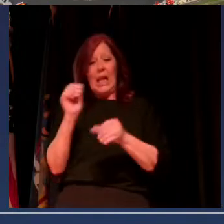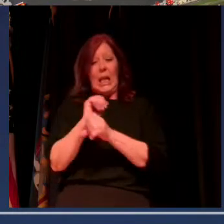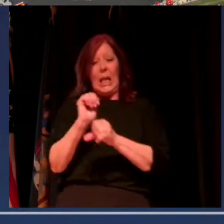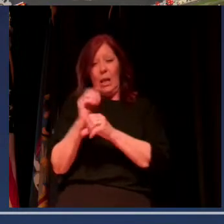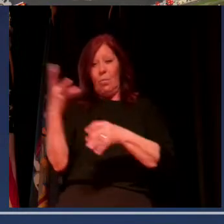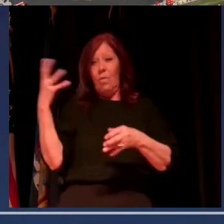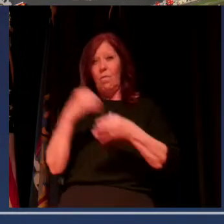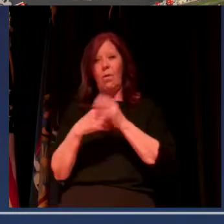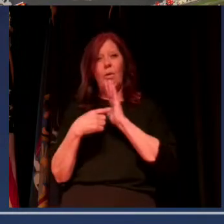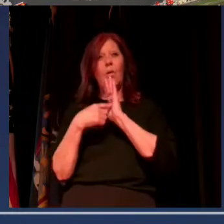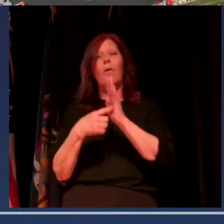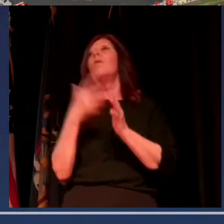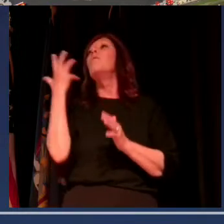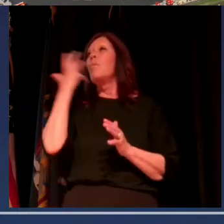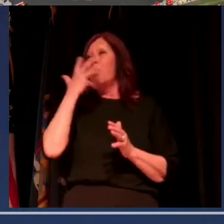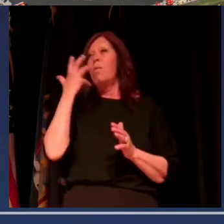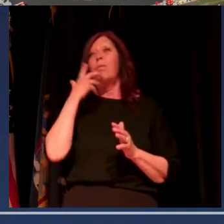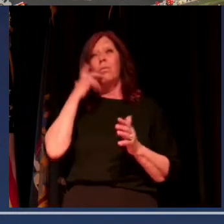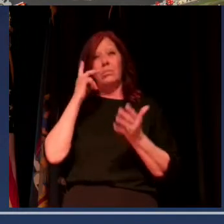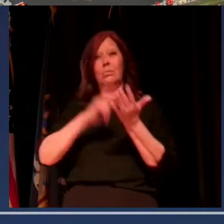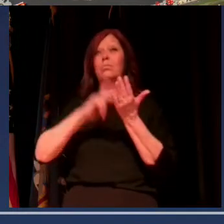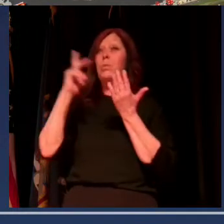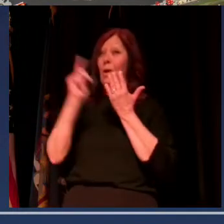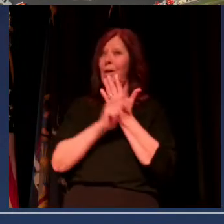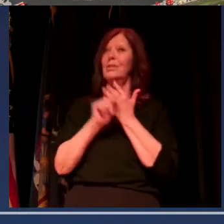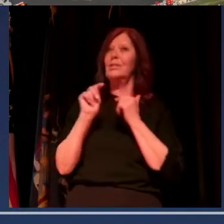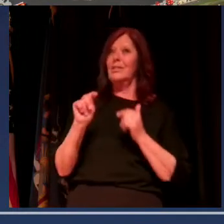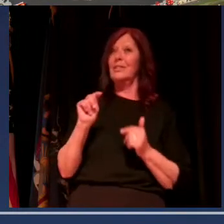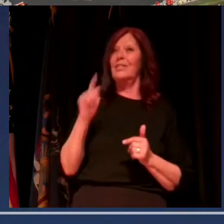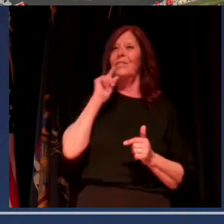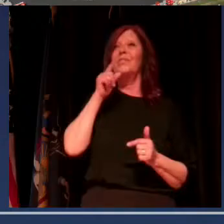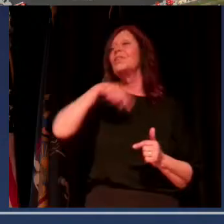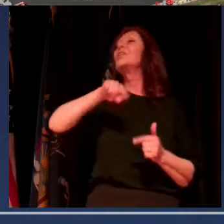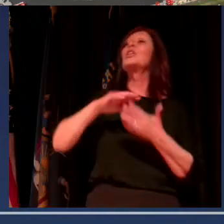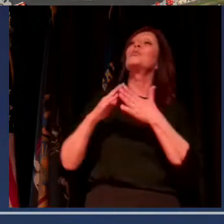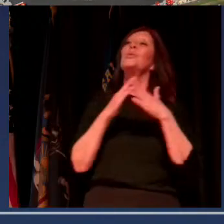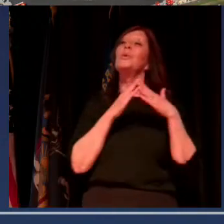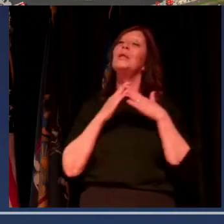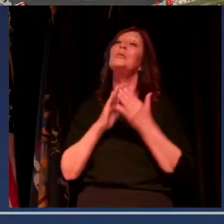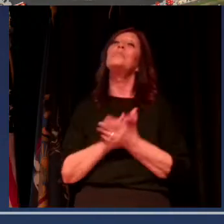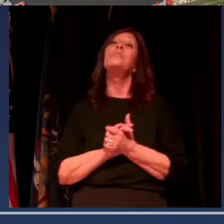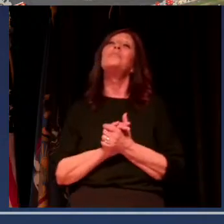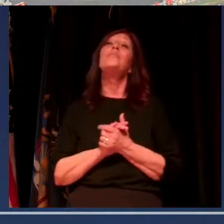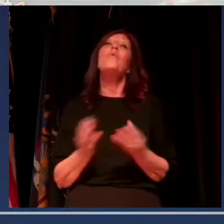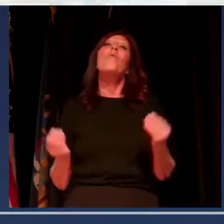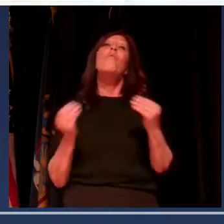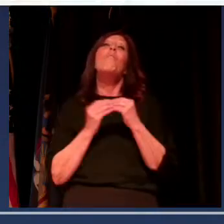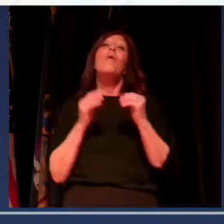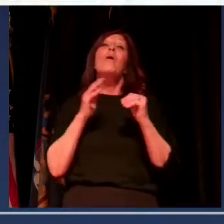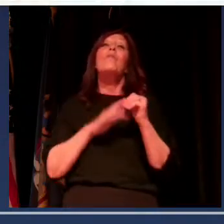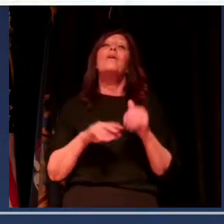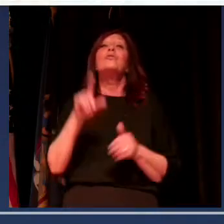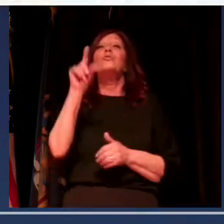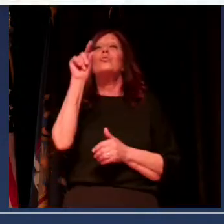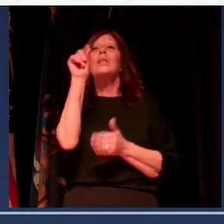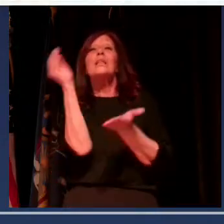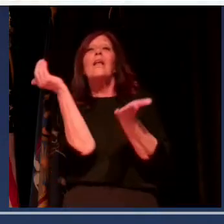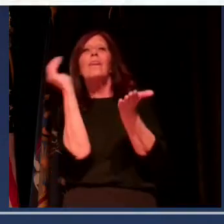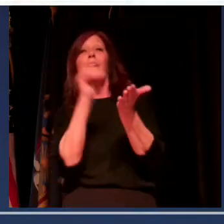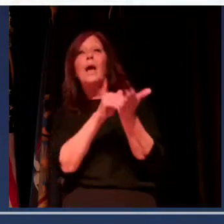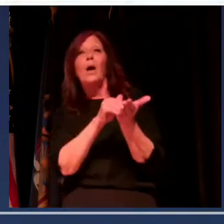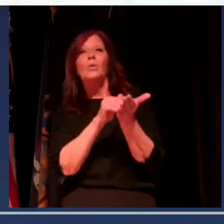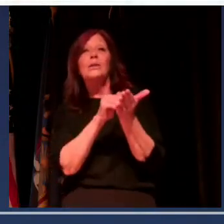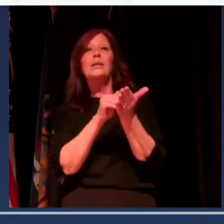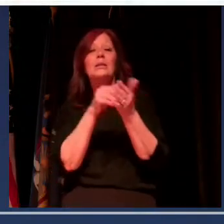involved shows what a significant project this is for our community. More than 20,000 pieces of